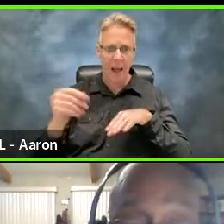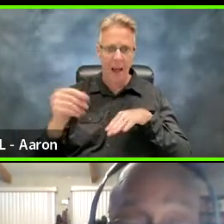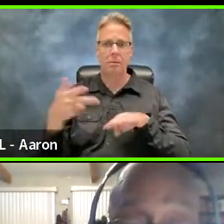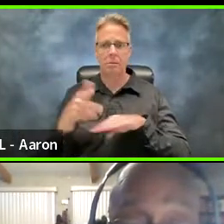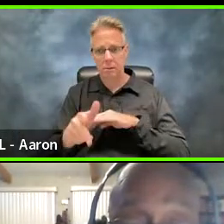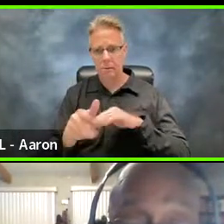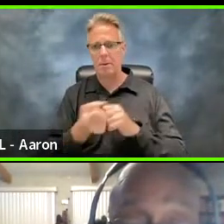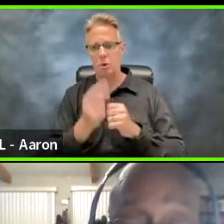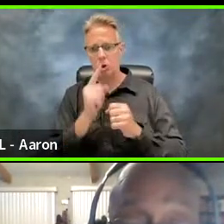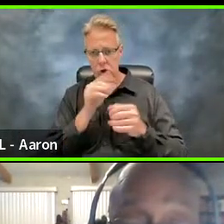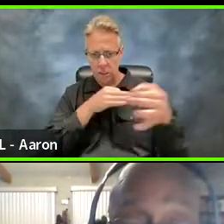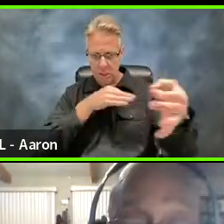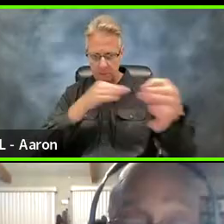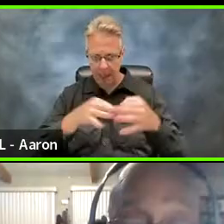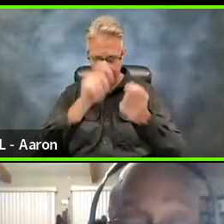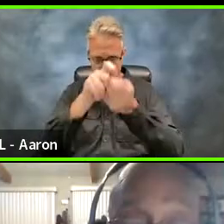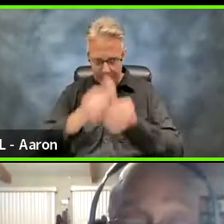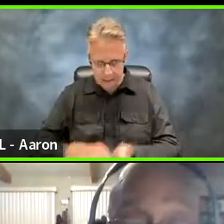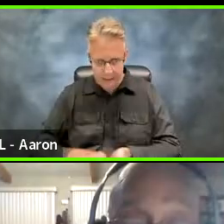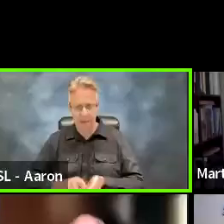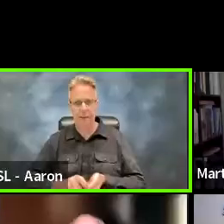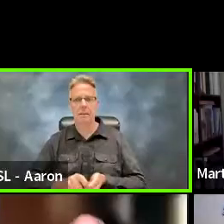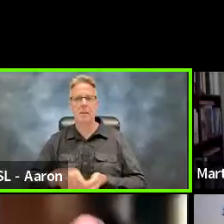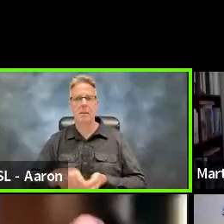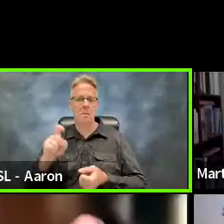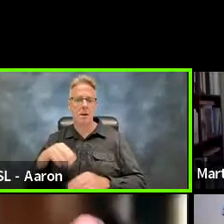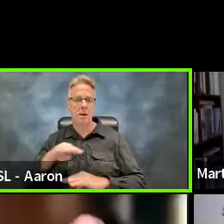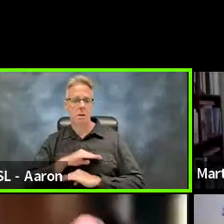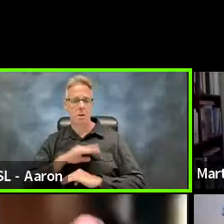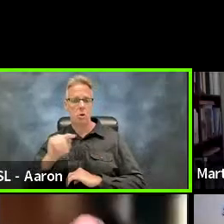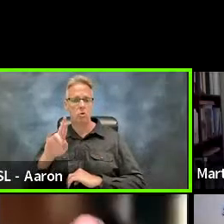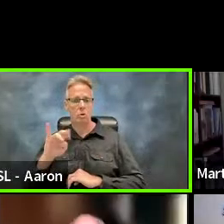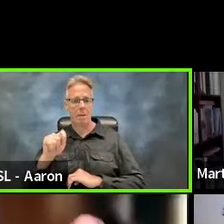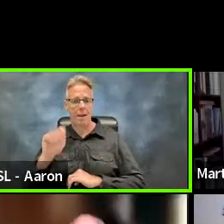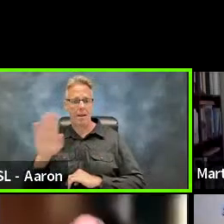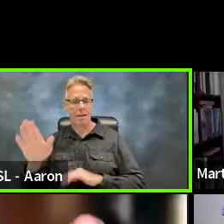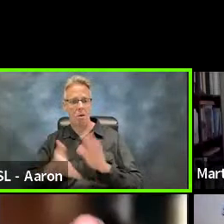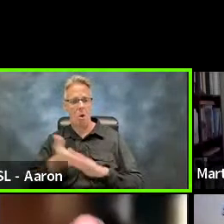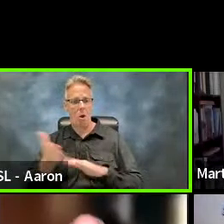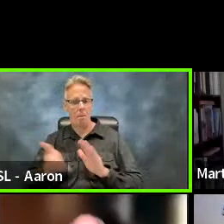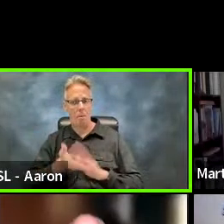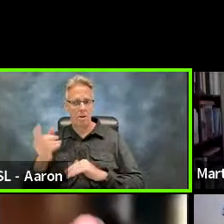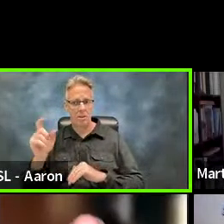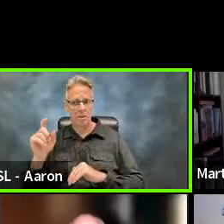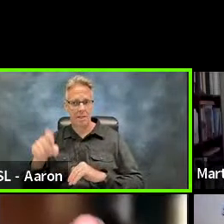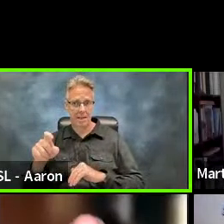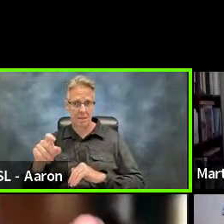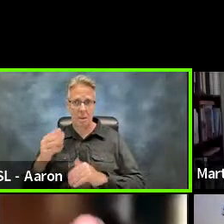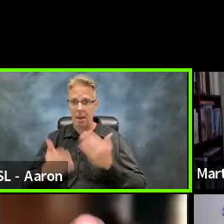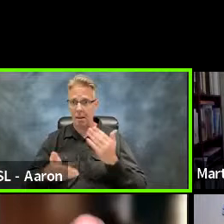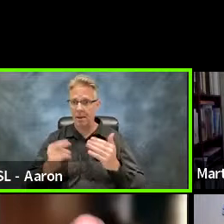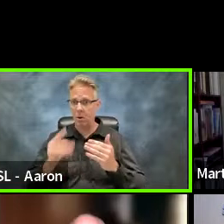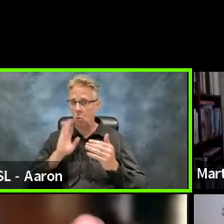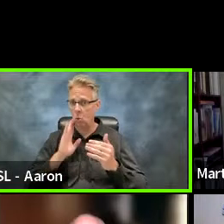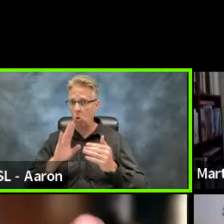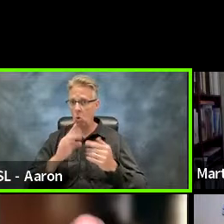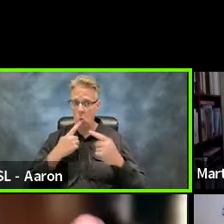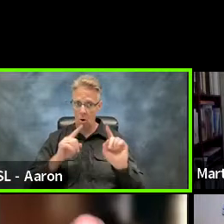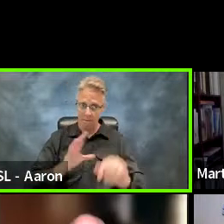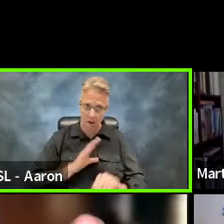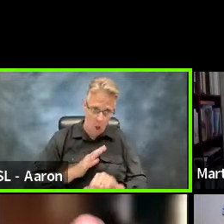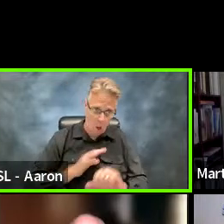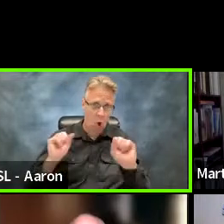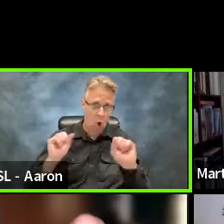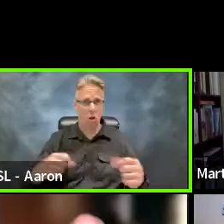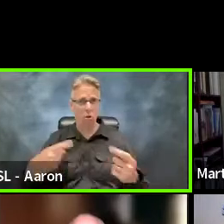it out, and it has to meet TriMet's operational needs as well. So it could be that it works just fine, and it could be that it's a